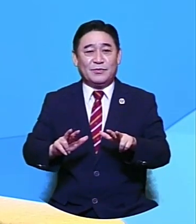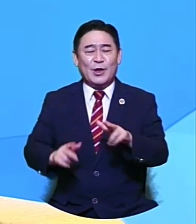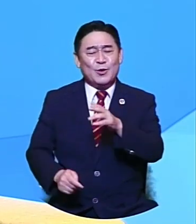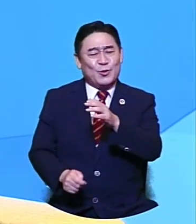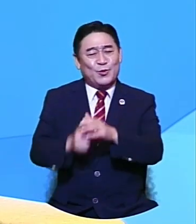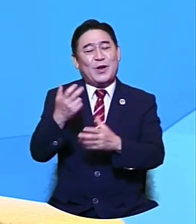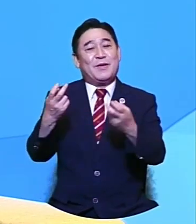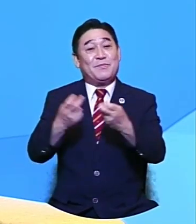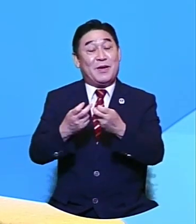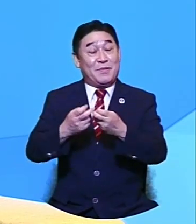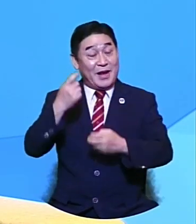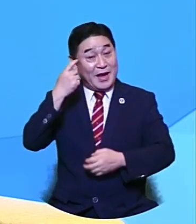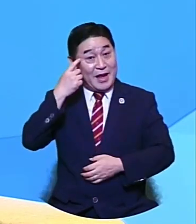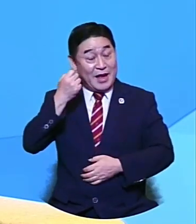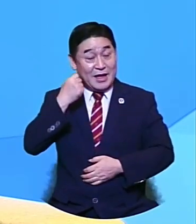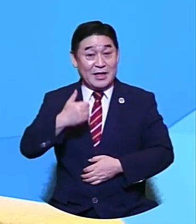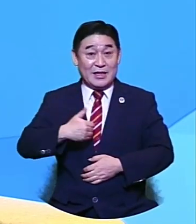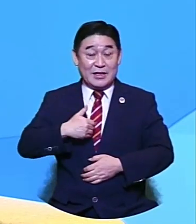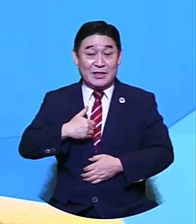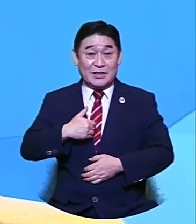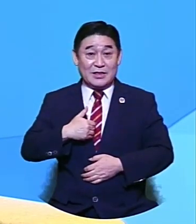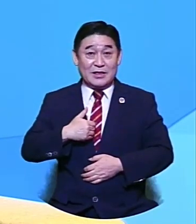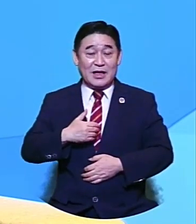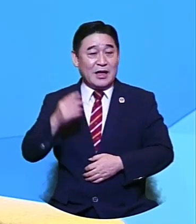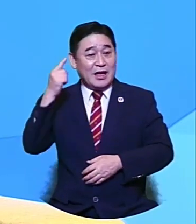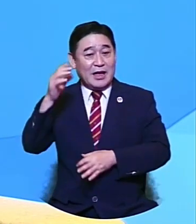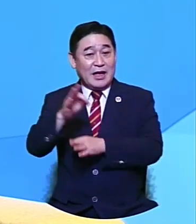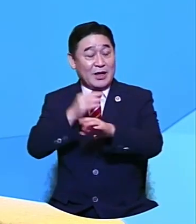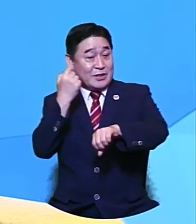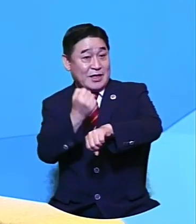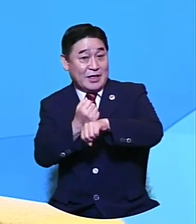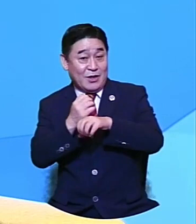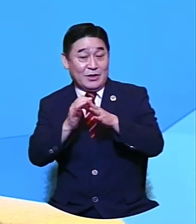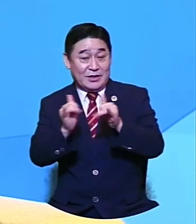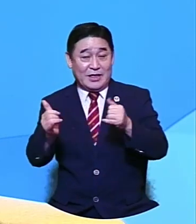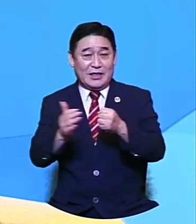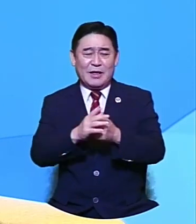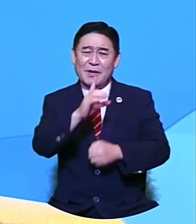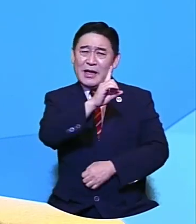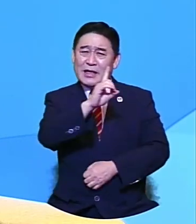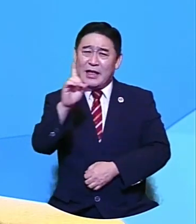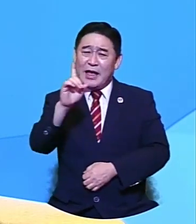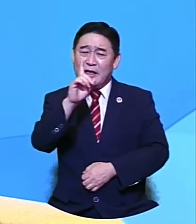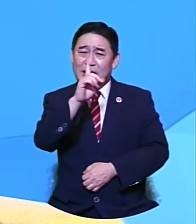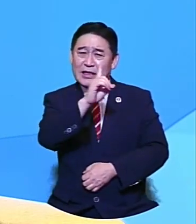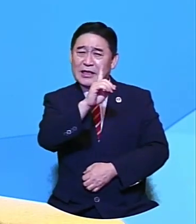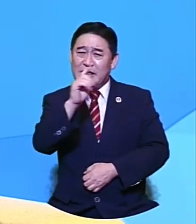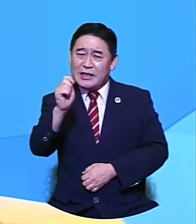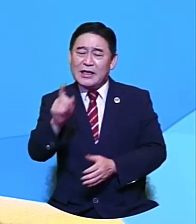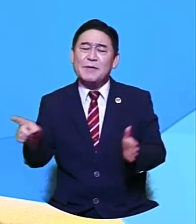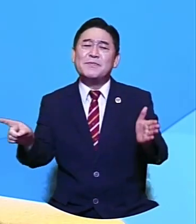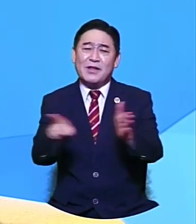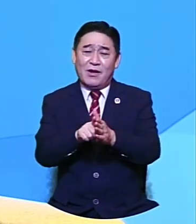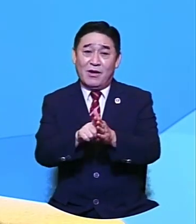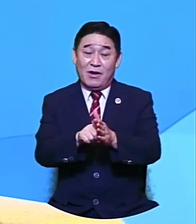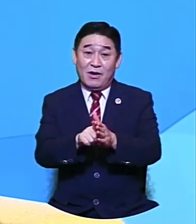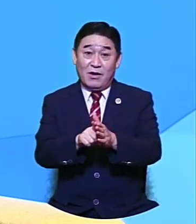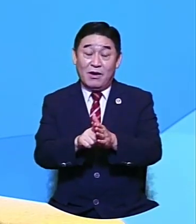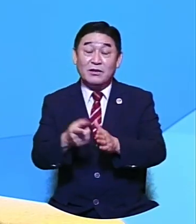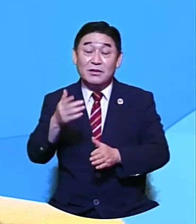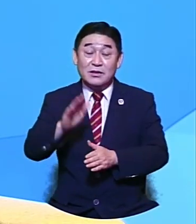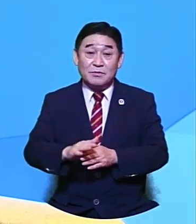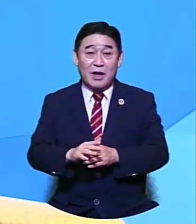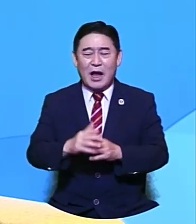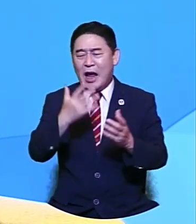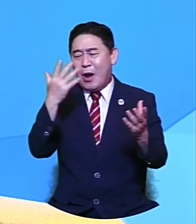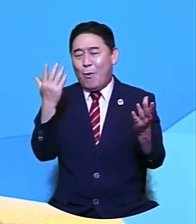I strongly believe the data, but I do not give the total credibility to the data because data is